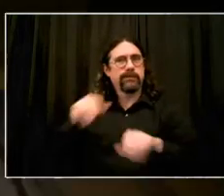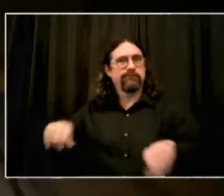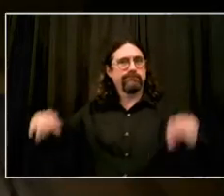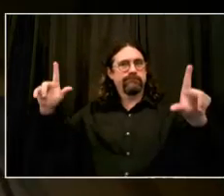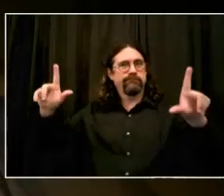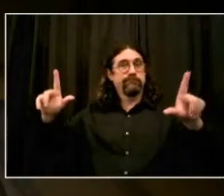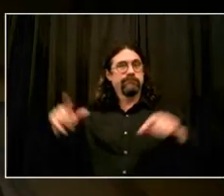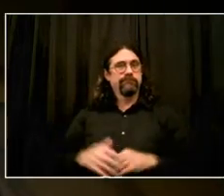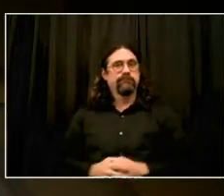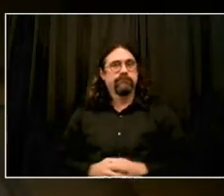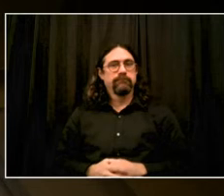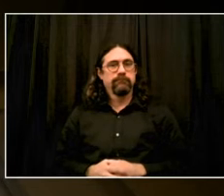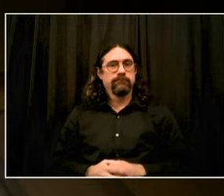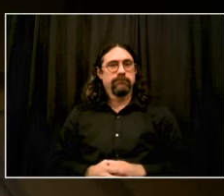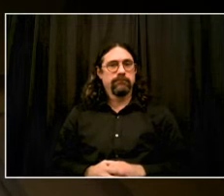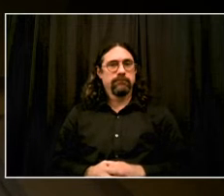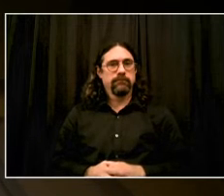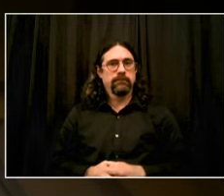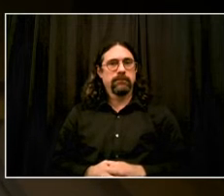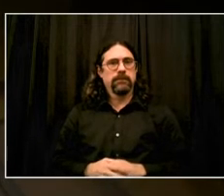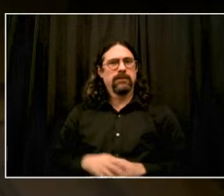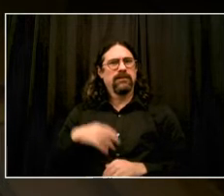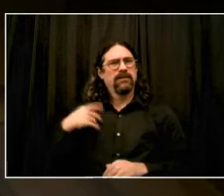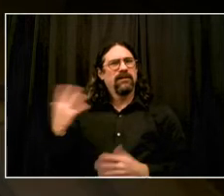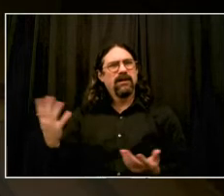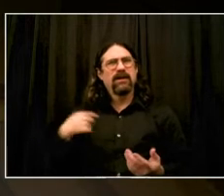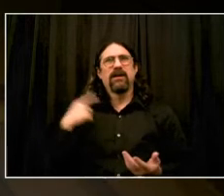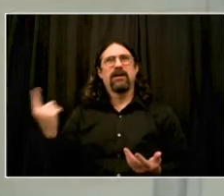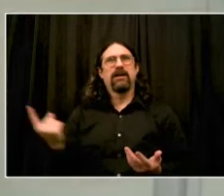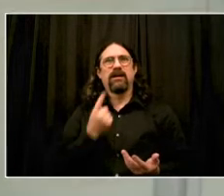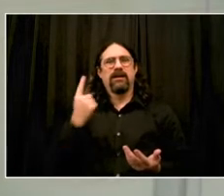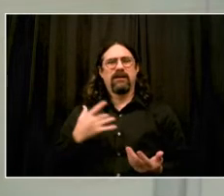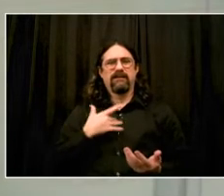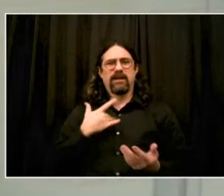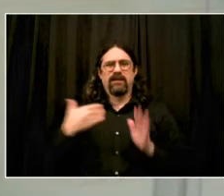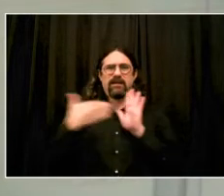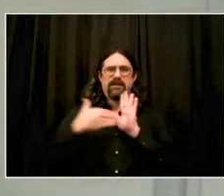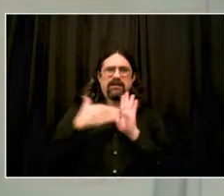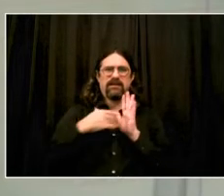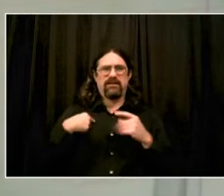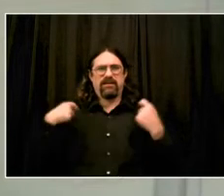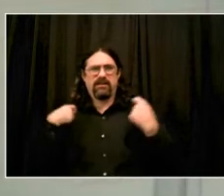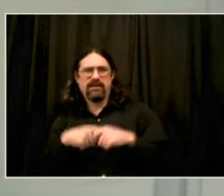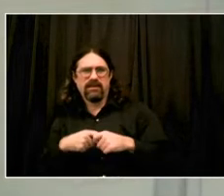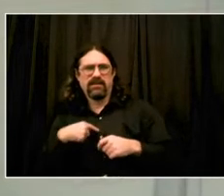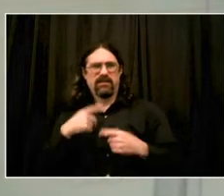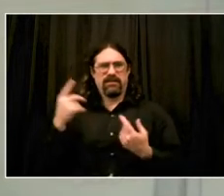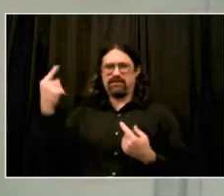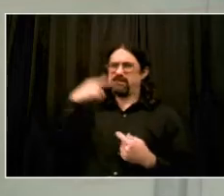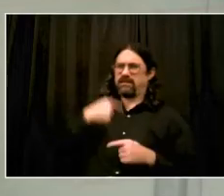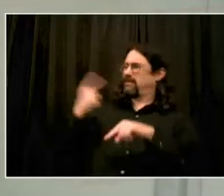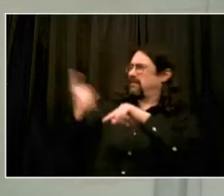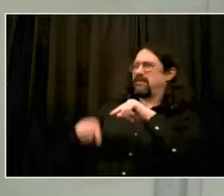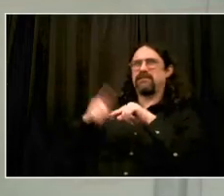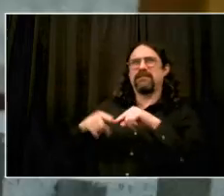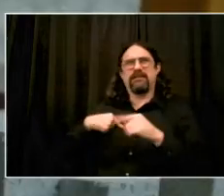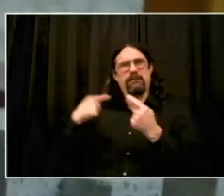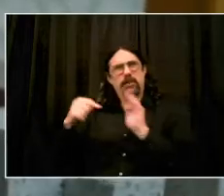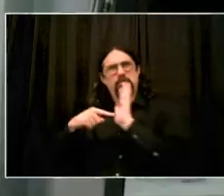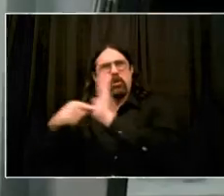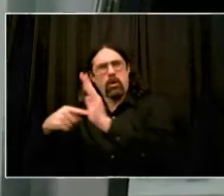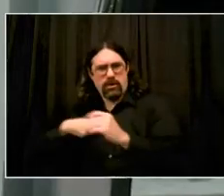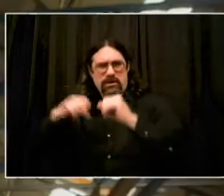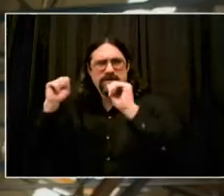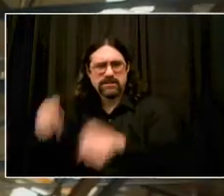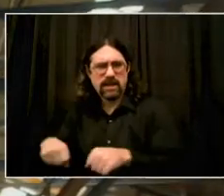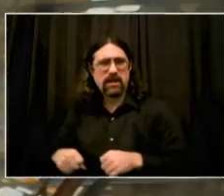Always felt like I had 3 strikes against me. Female, Hispanic, no education. The more people told me I couldn't do it, the more I wanted to prove to them I could. So when I